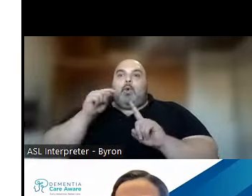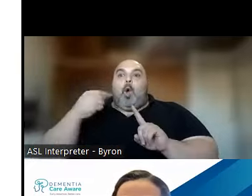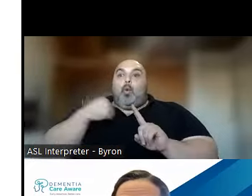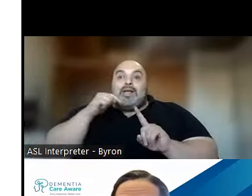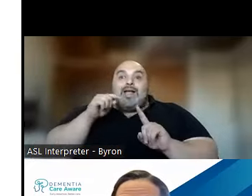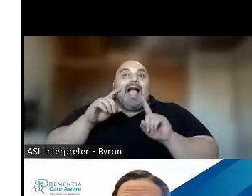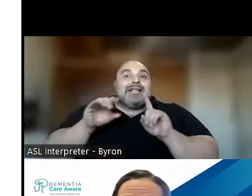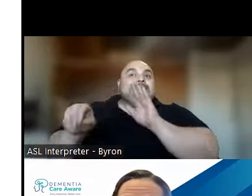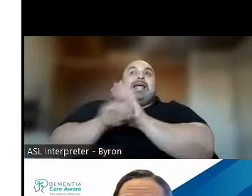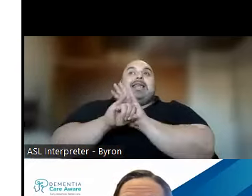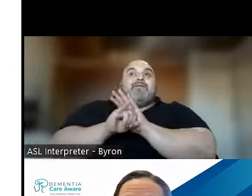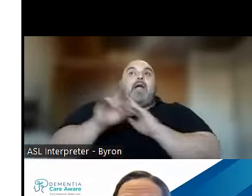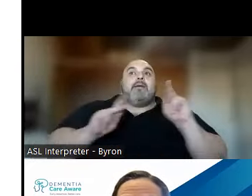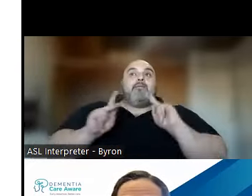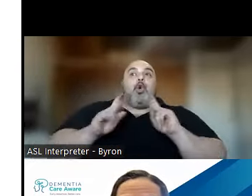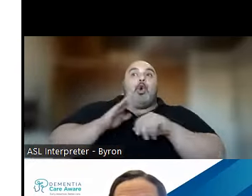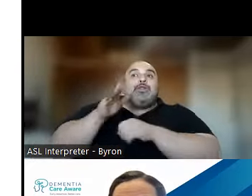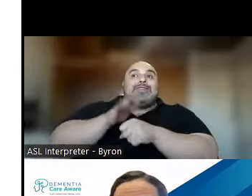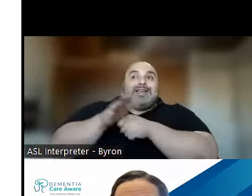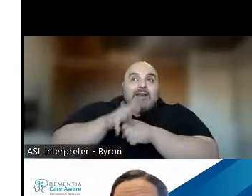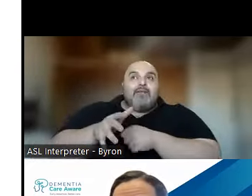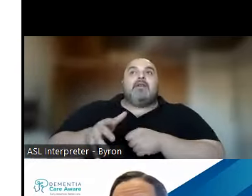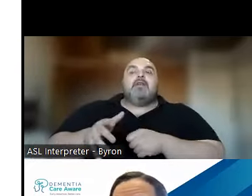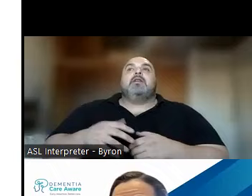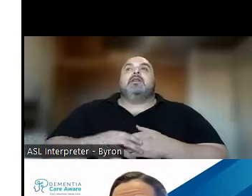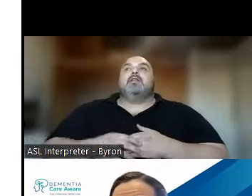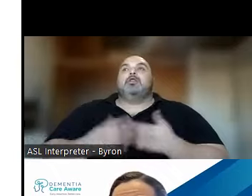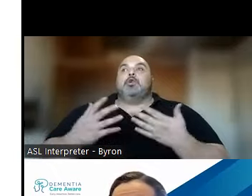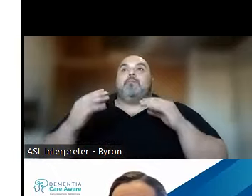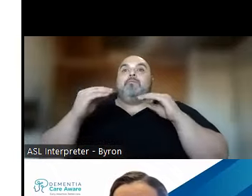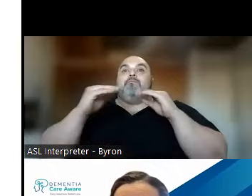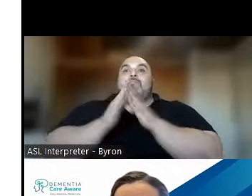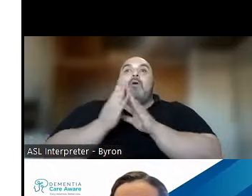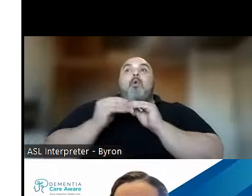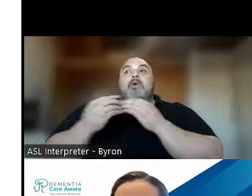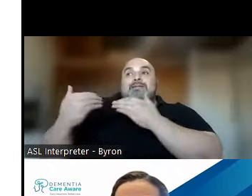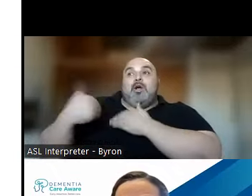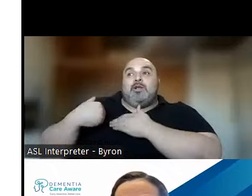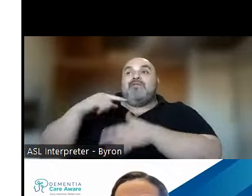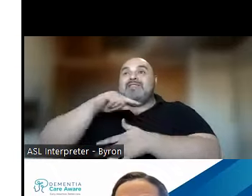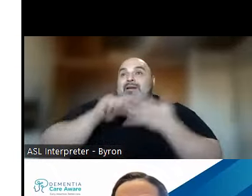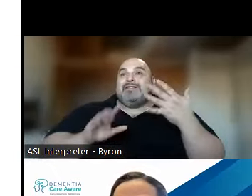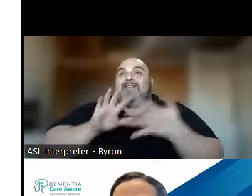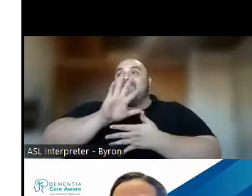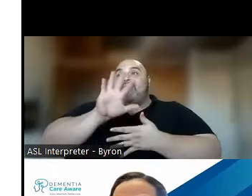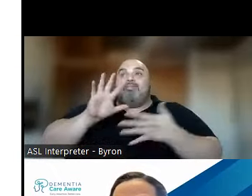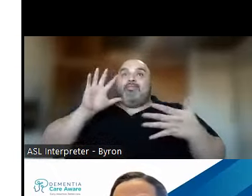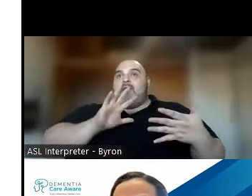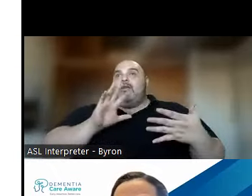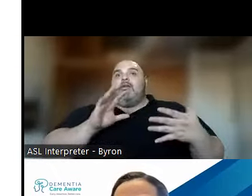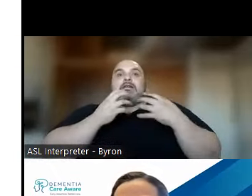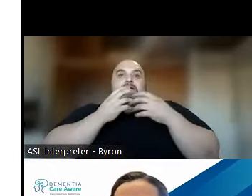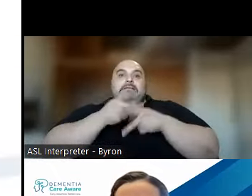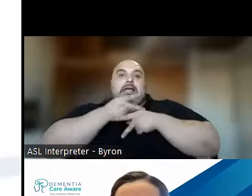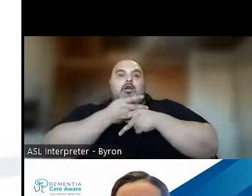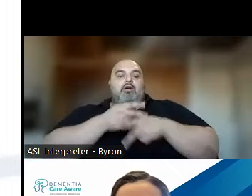folks and are we identifying them early enough to be more responsible for these aspects of their care? Next slide,